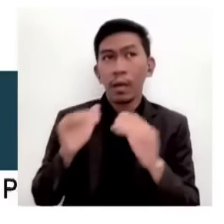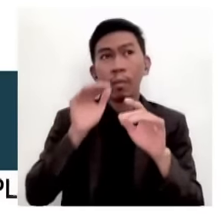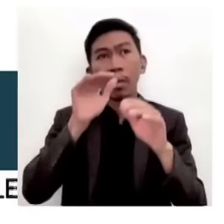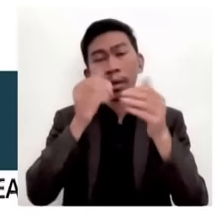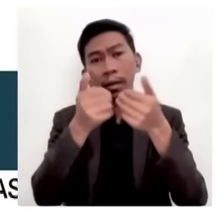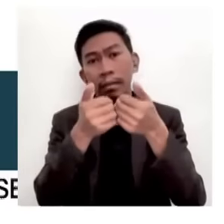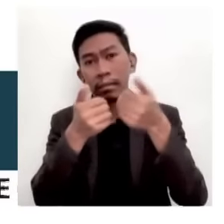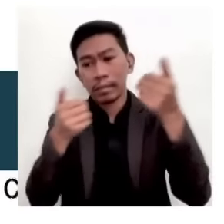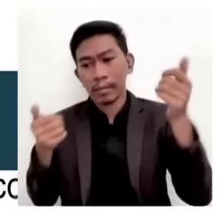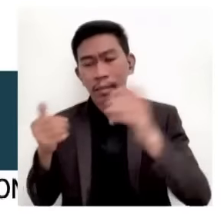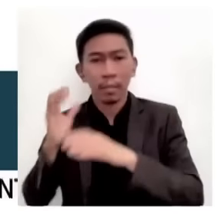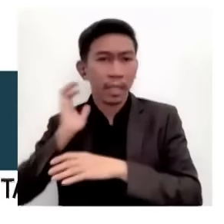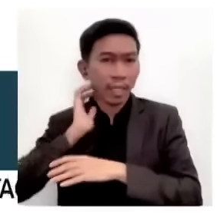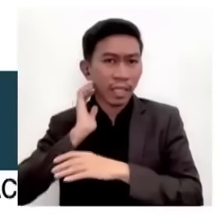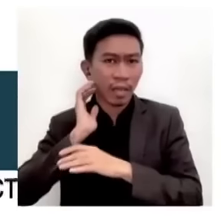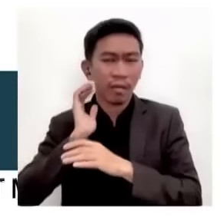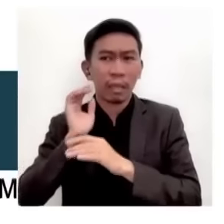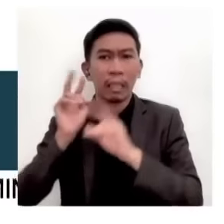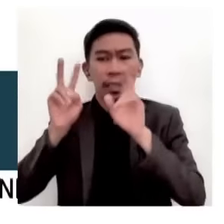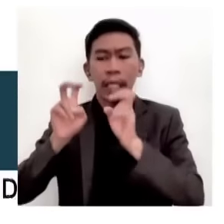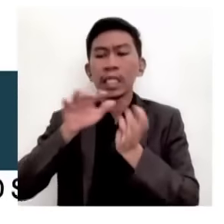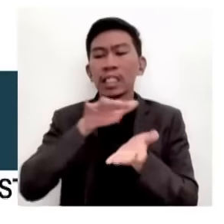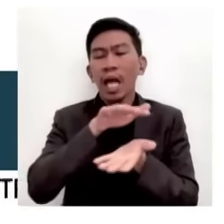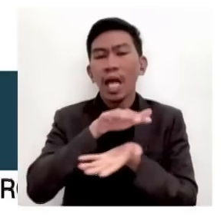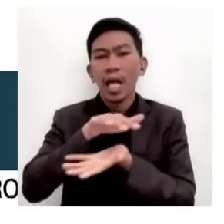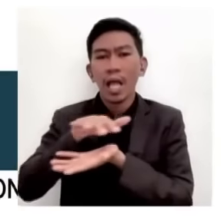is a shallow call? There's nothing behind it.